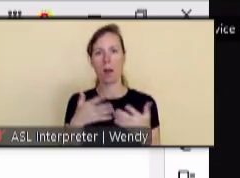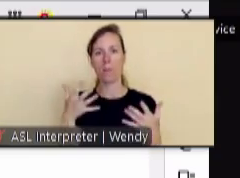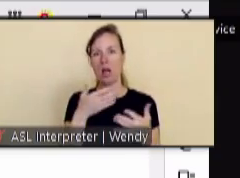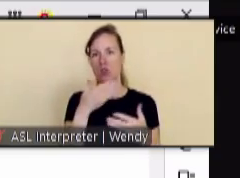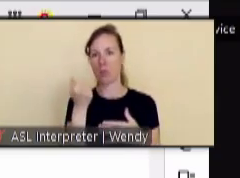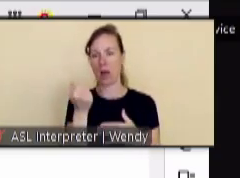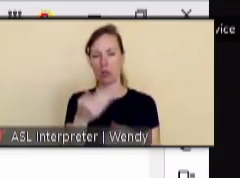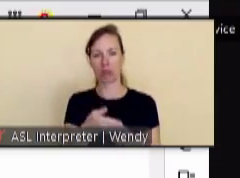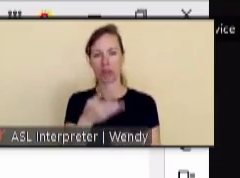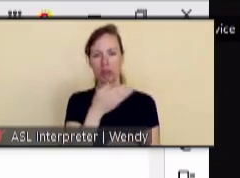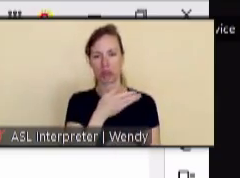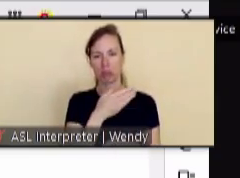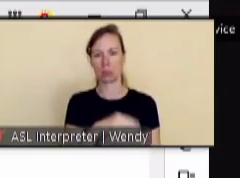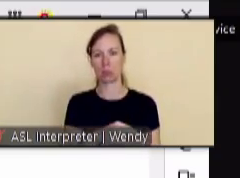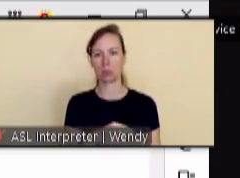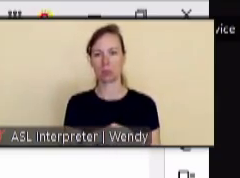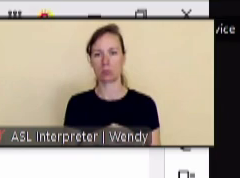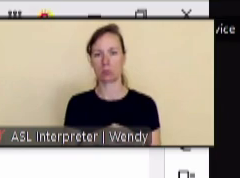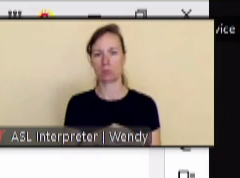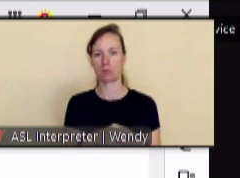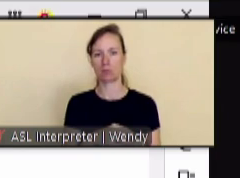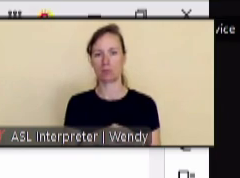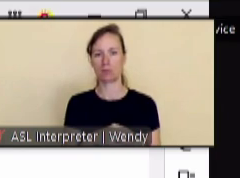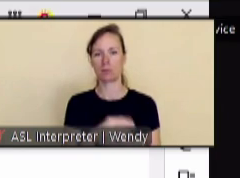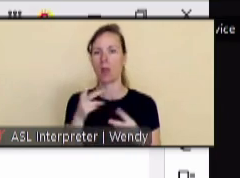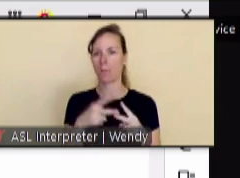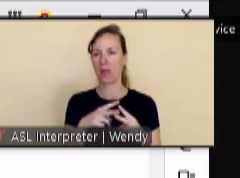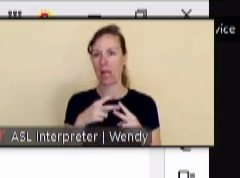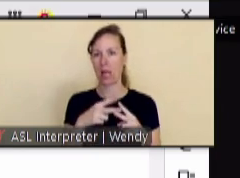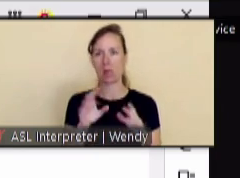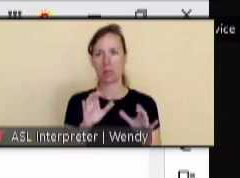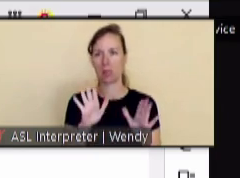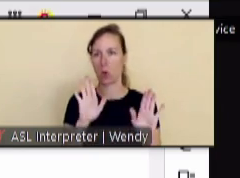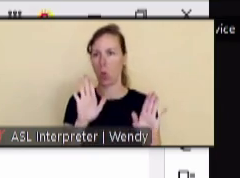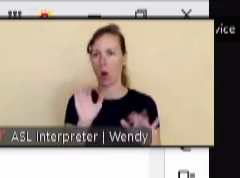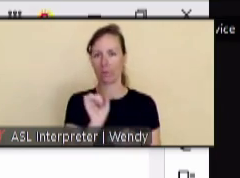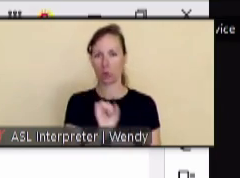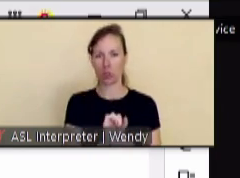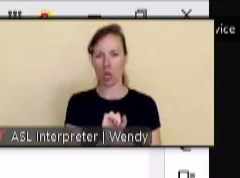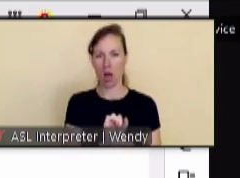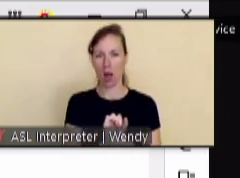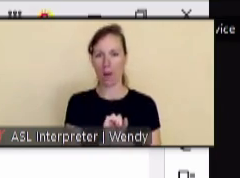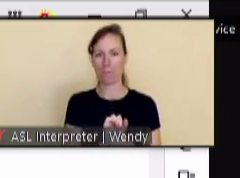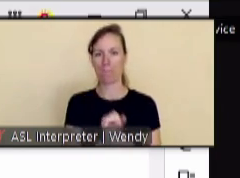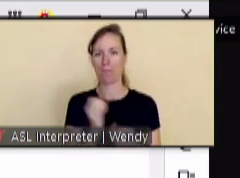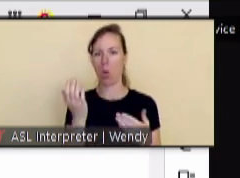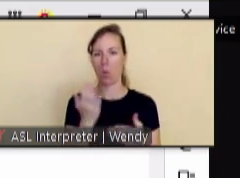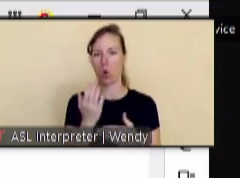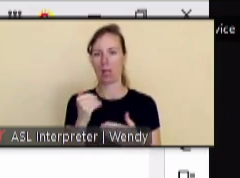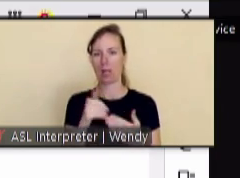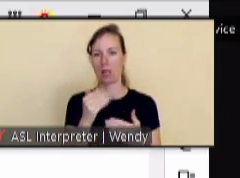mechanic has done a fine job bringing in some other vendors who have helped us out